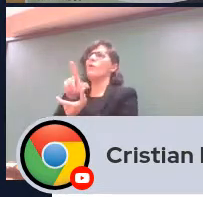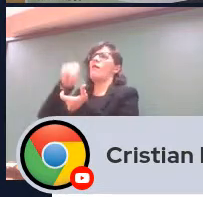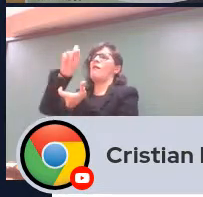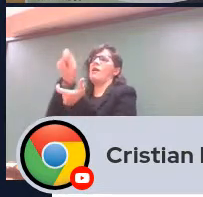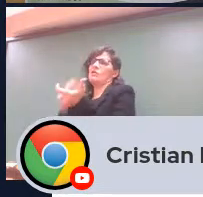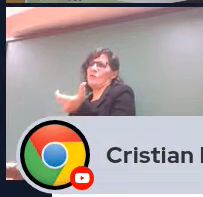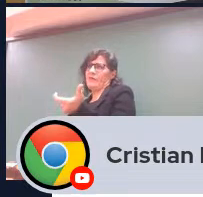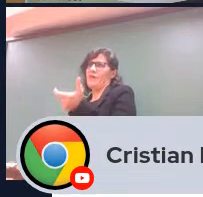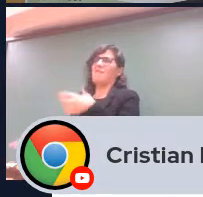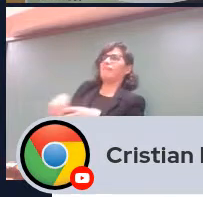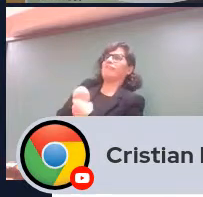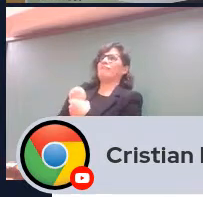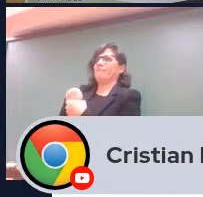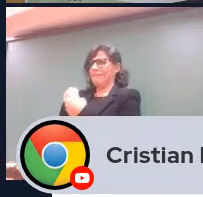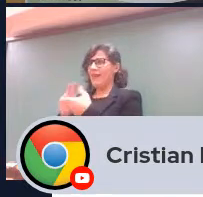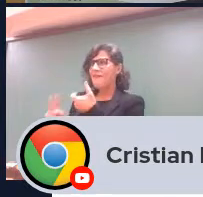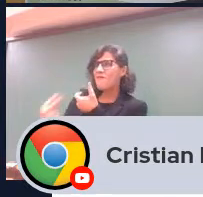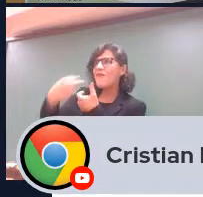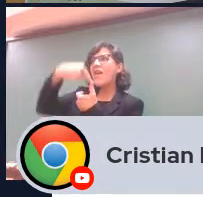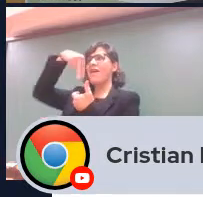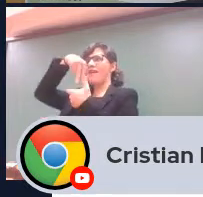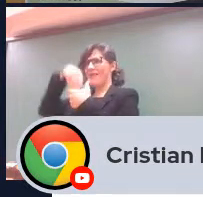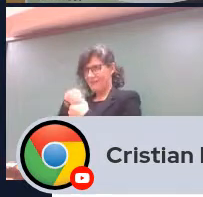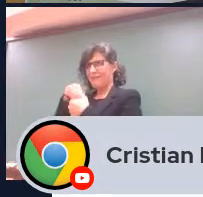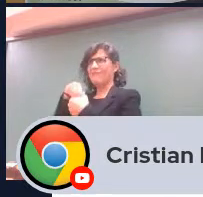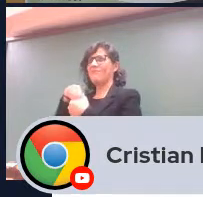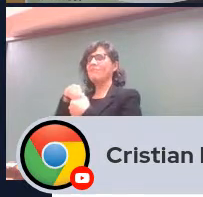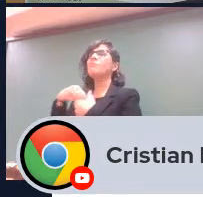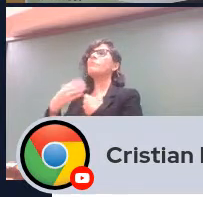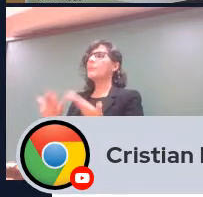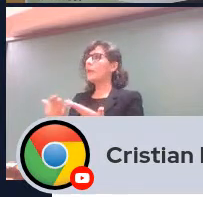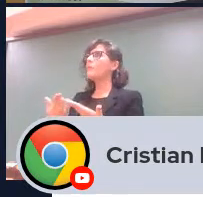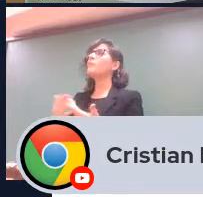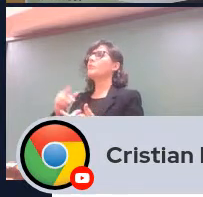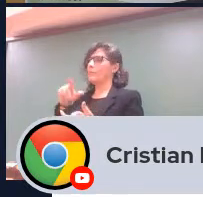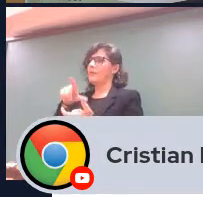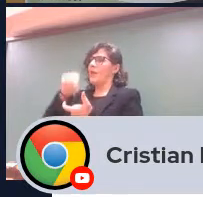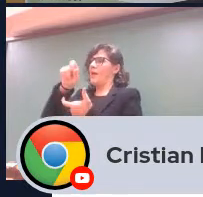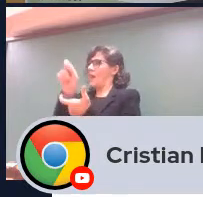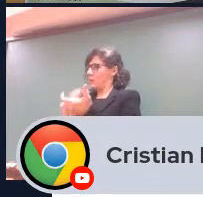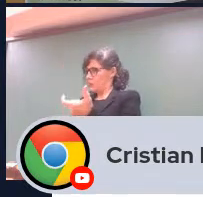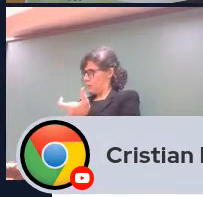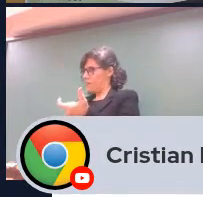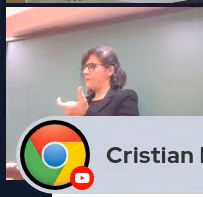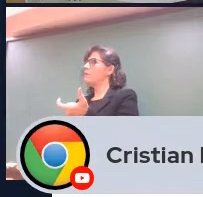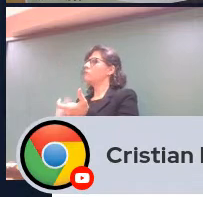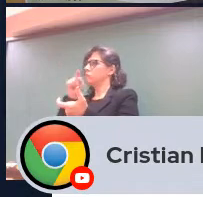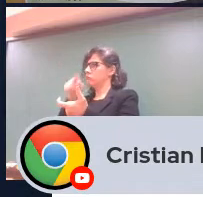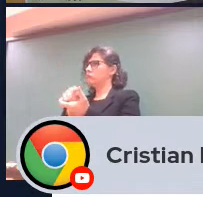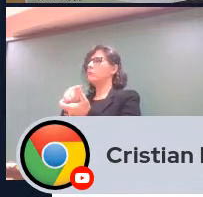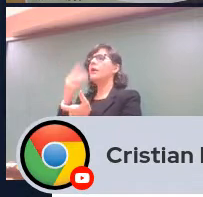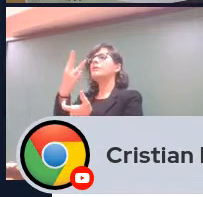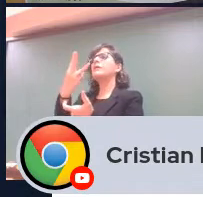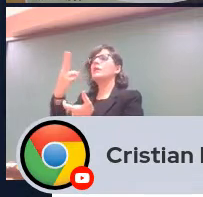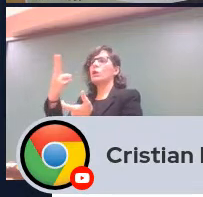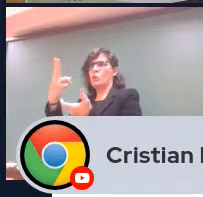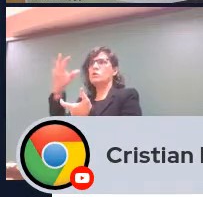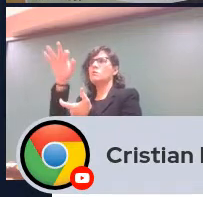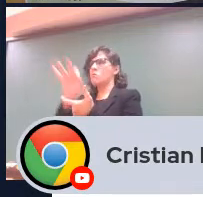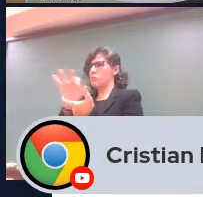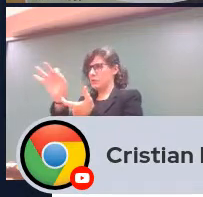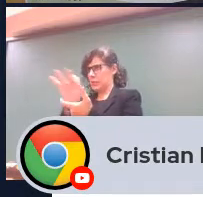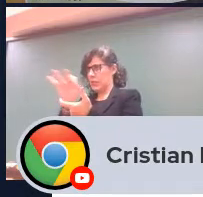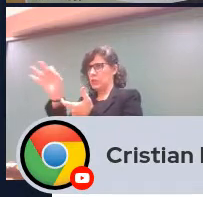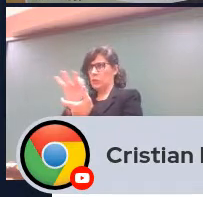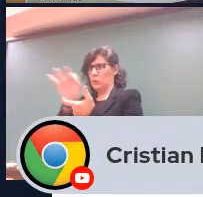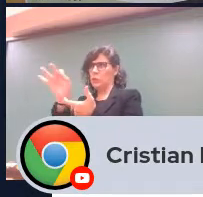de dados. A lexicografia, então, coloca-se 32% em termos